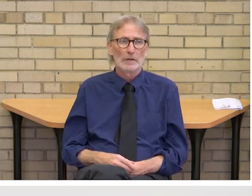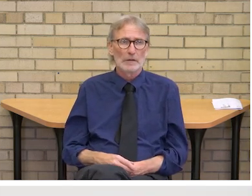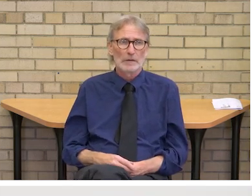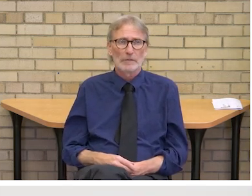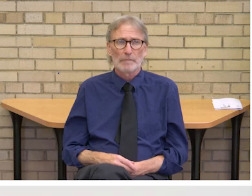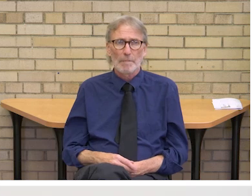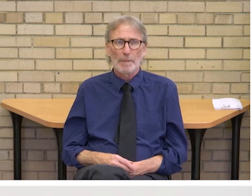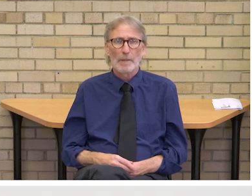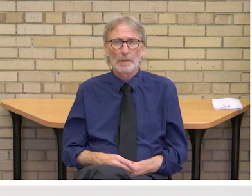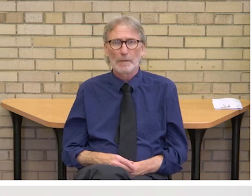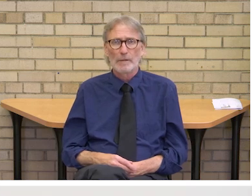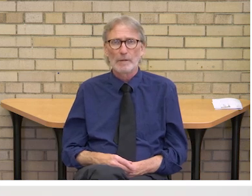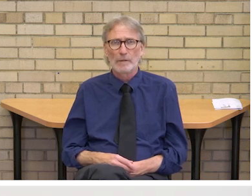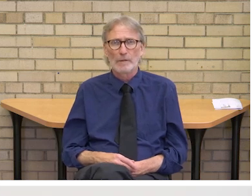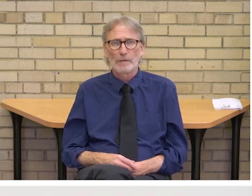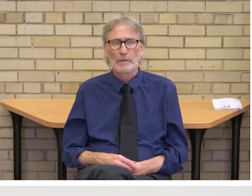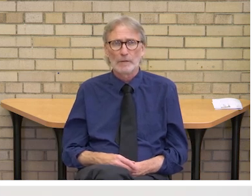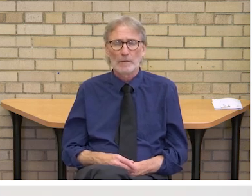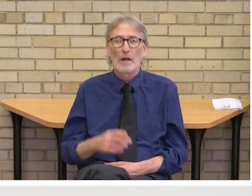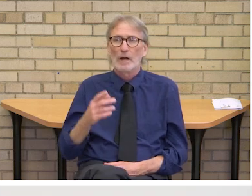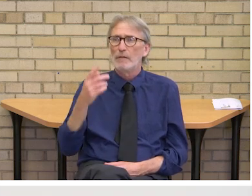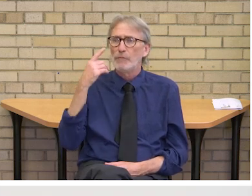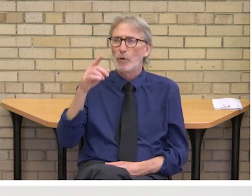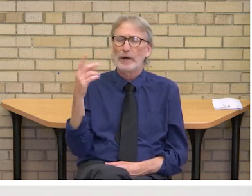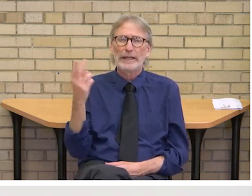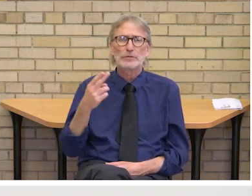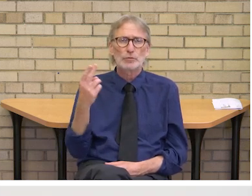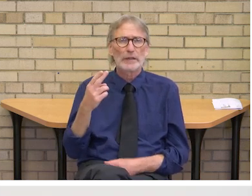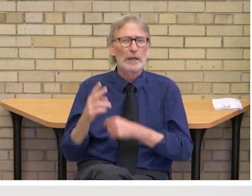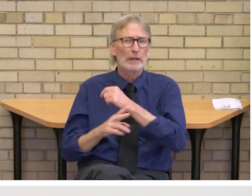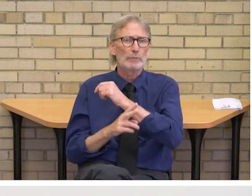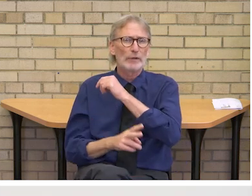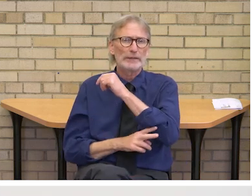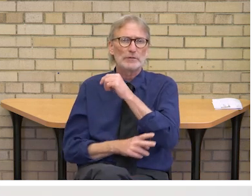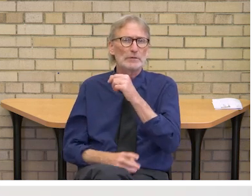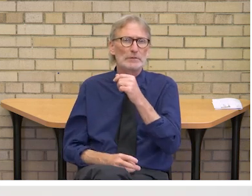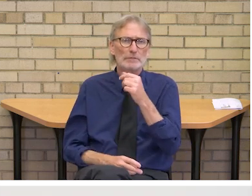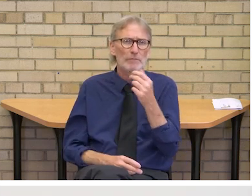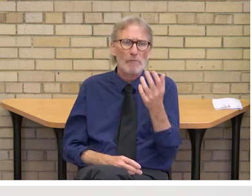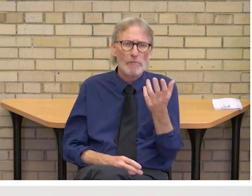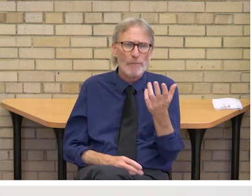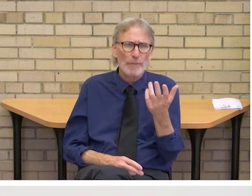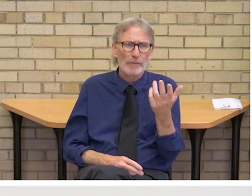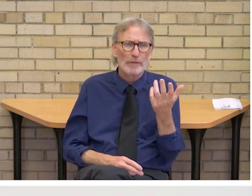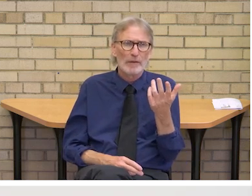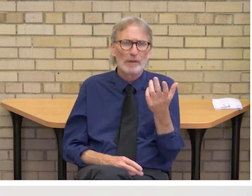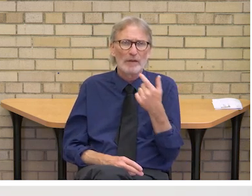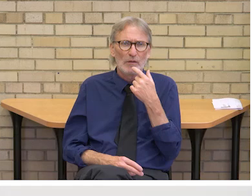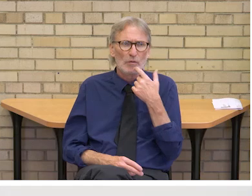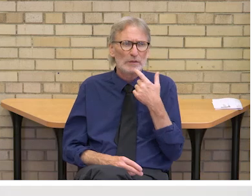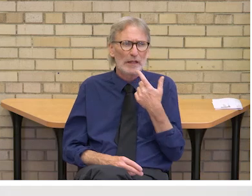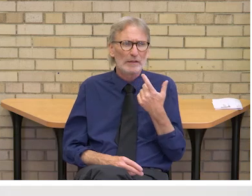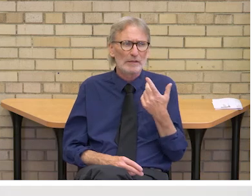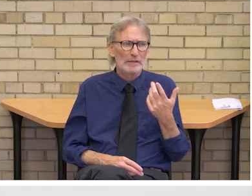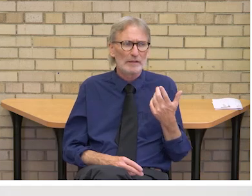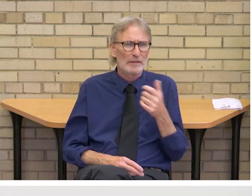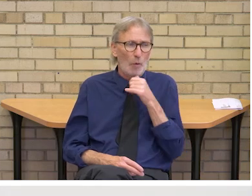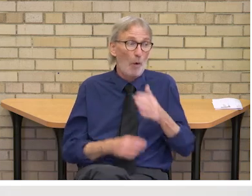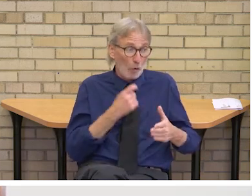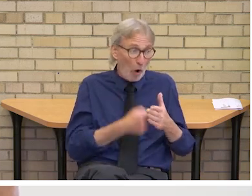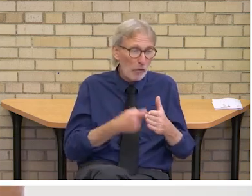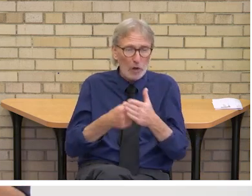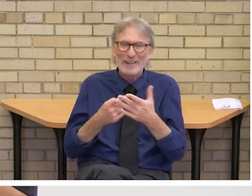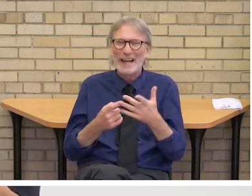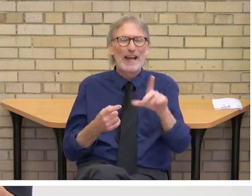not, in the historic process, there's not an exact, if this is your cost or this is your cost-benefit ratio, there's